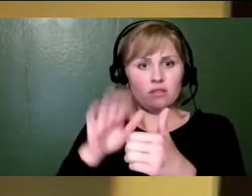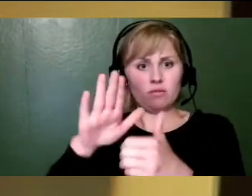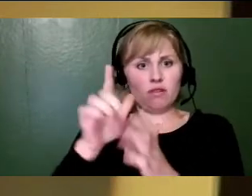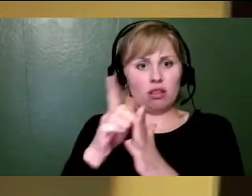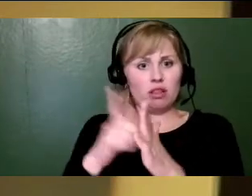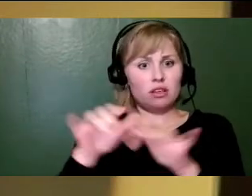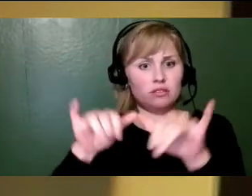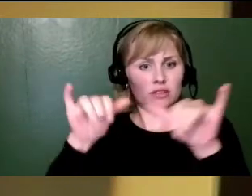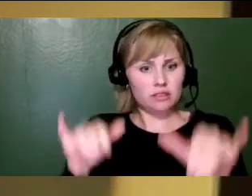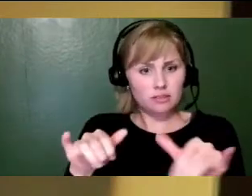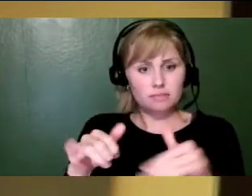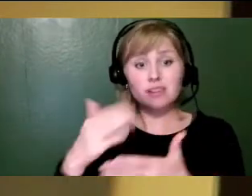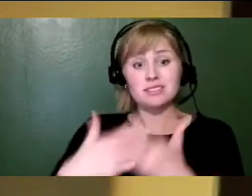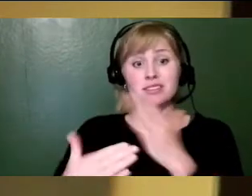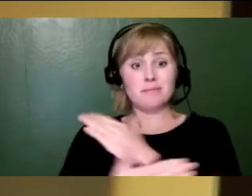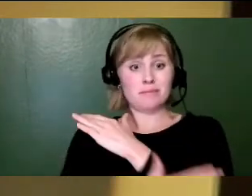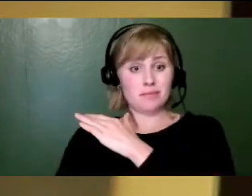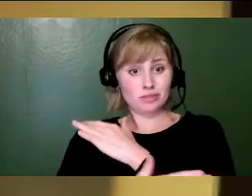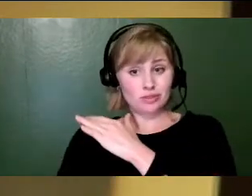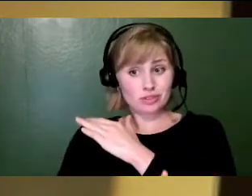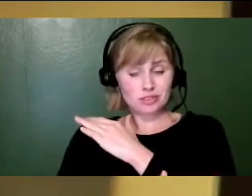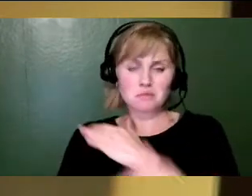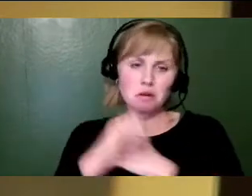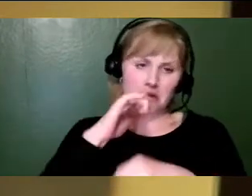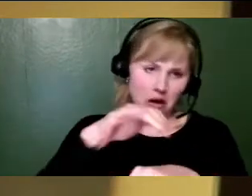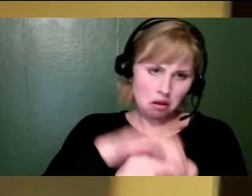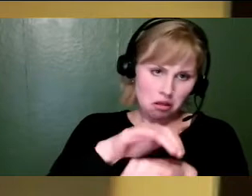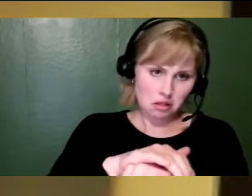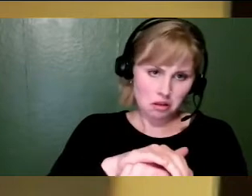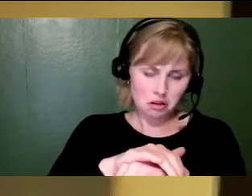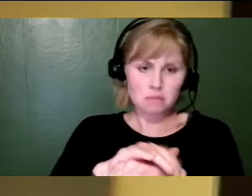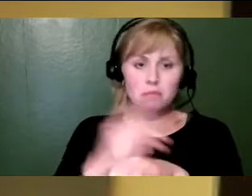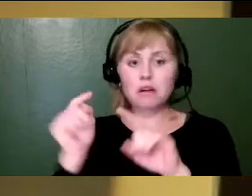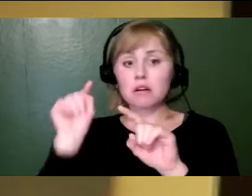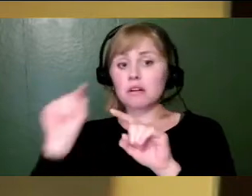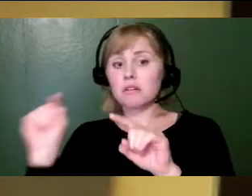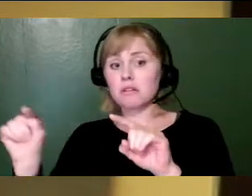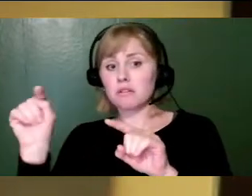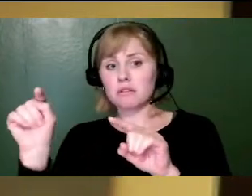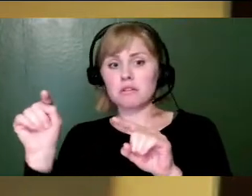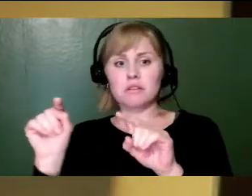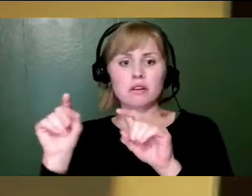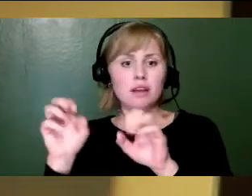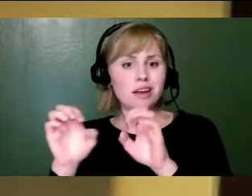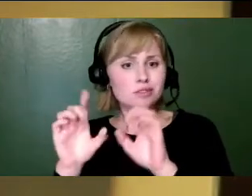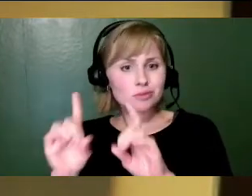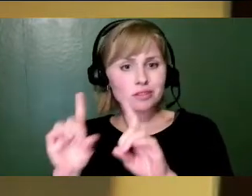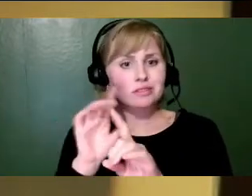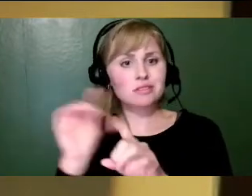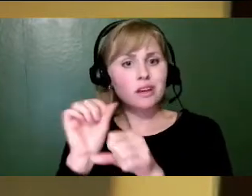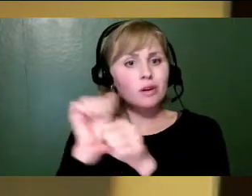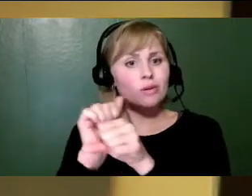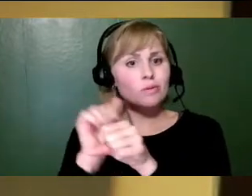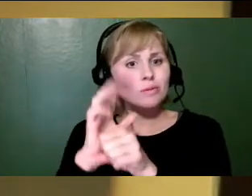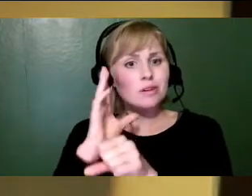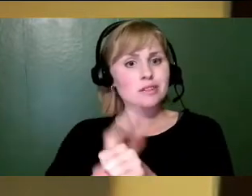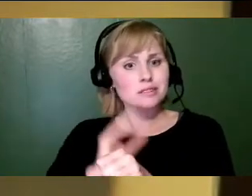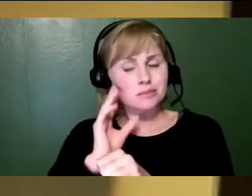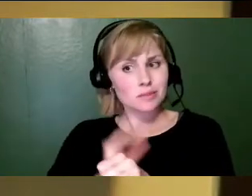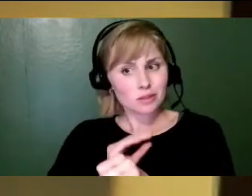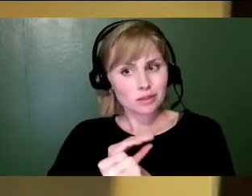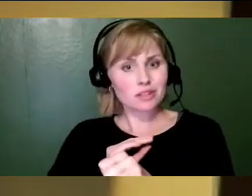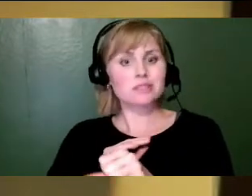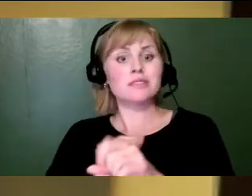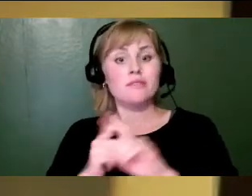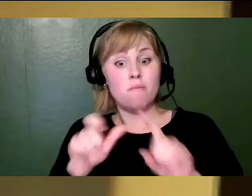although perhaps unsurprisingly not the UK, education and work experience abroad is crucial